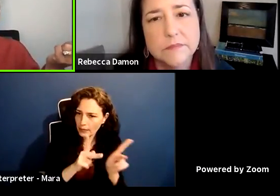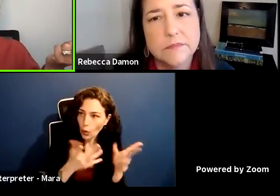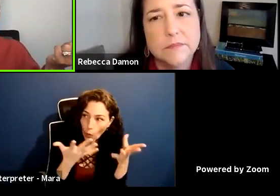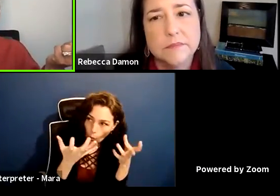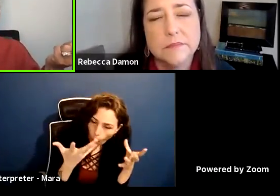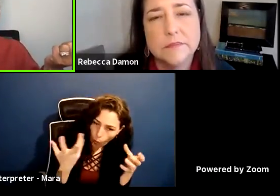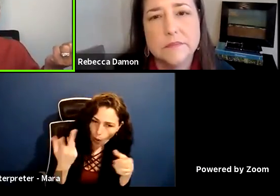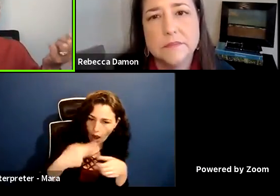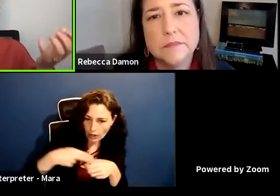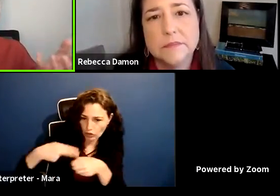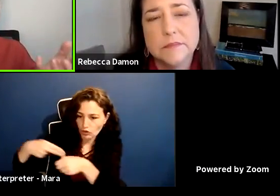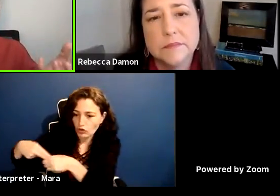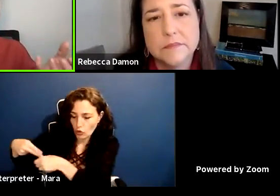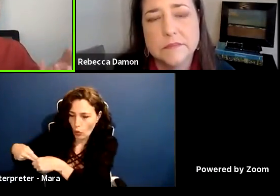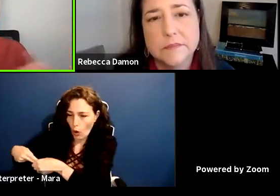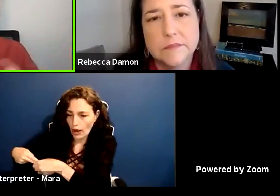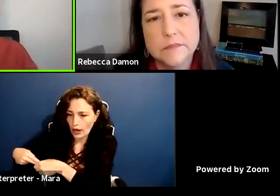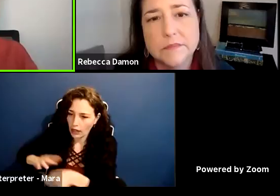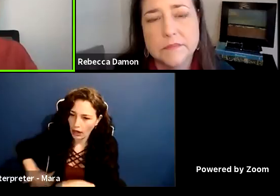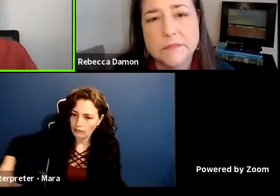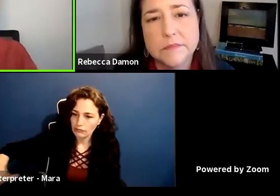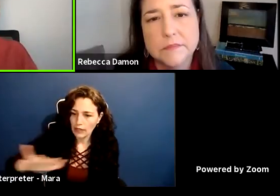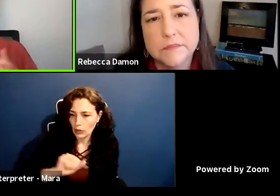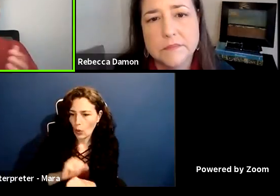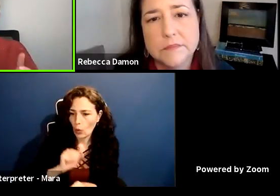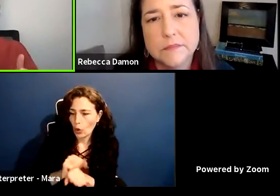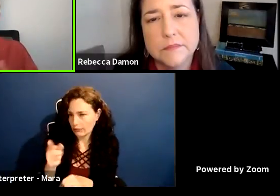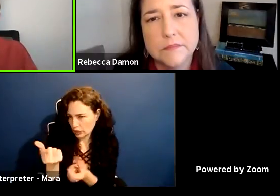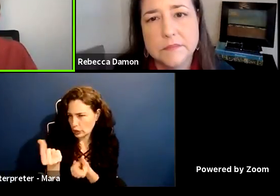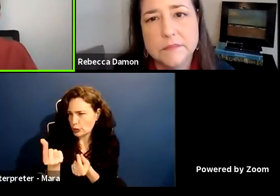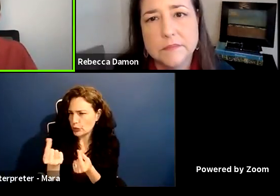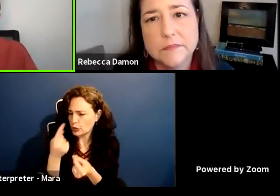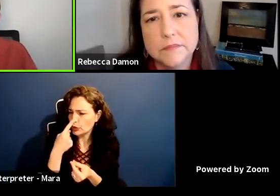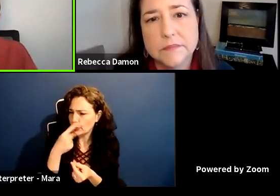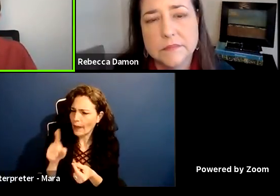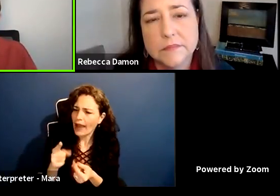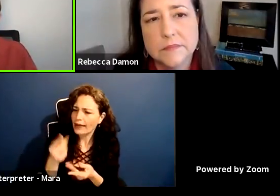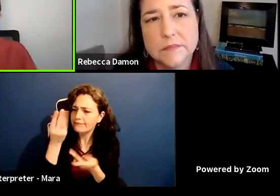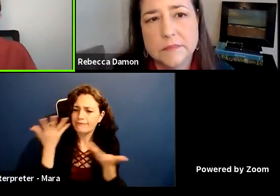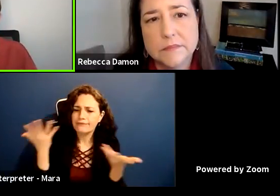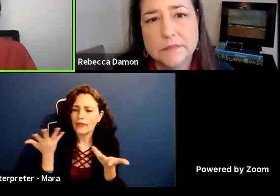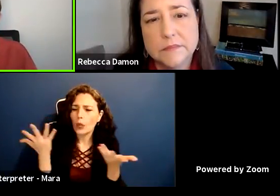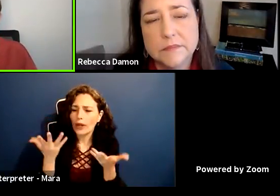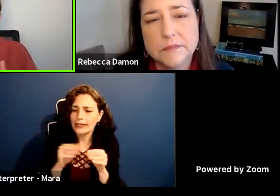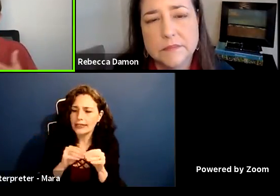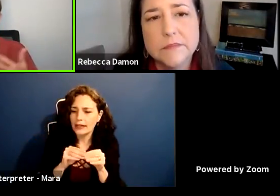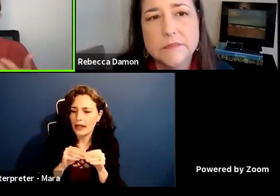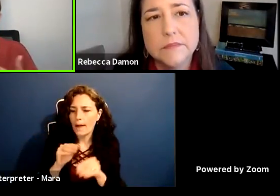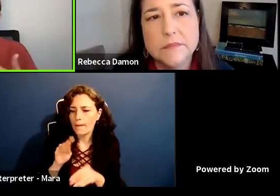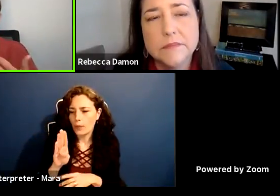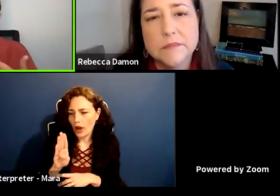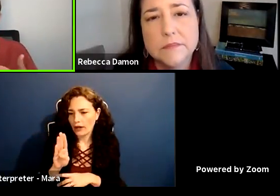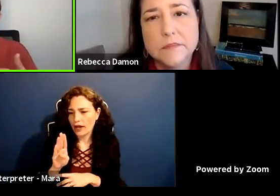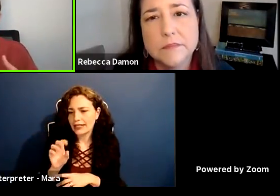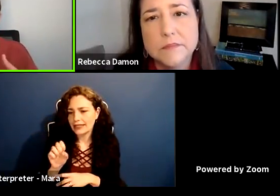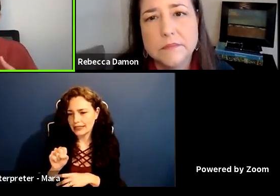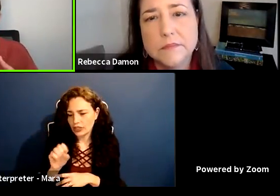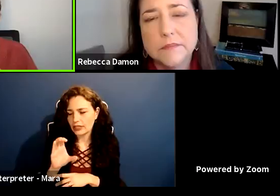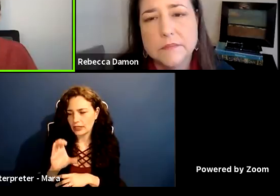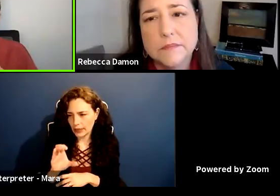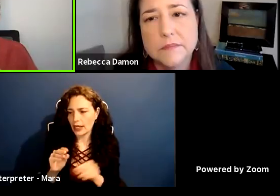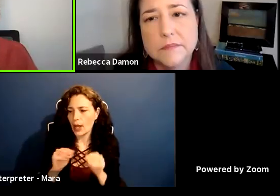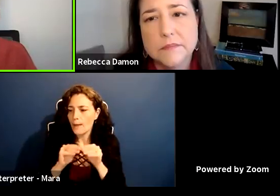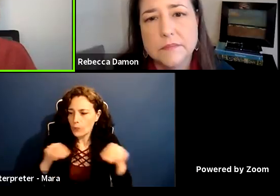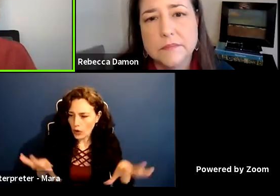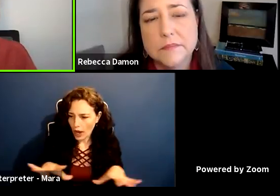join in the work that you do, can you talk to them about what the Broadcast Steering Committee does so they can understand in